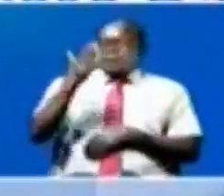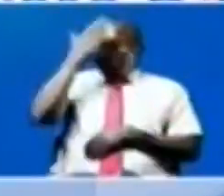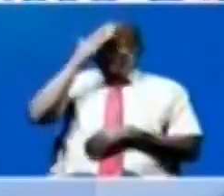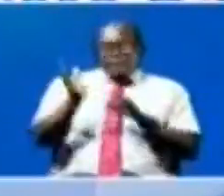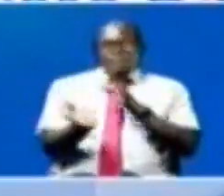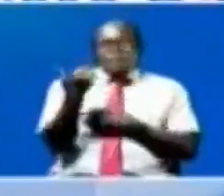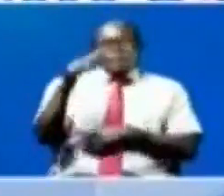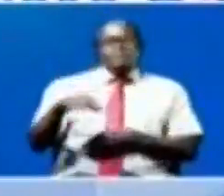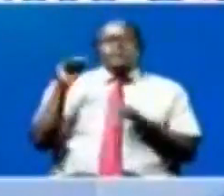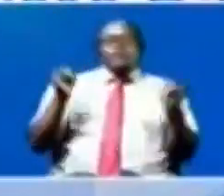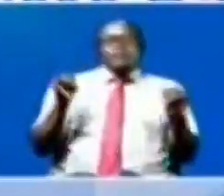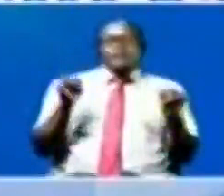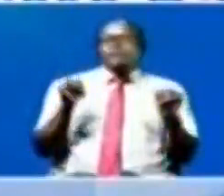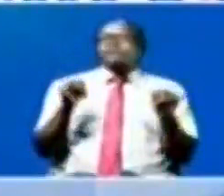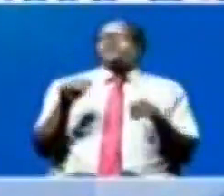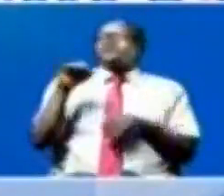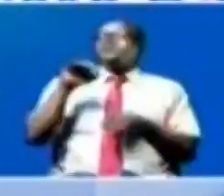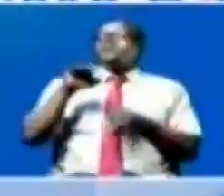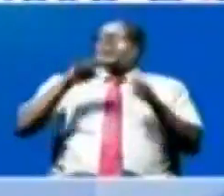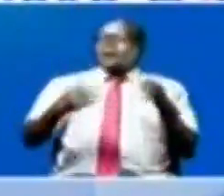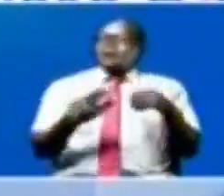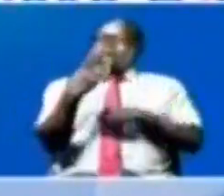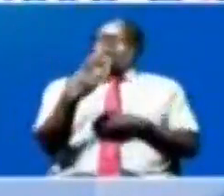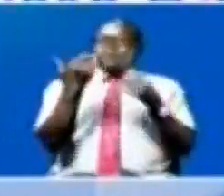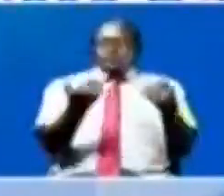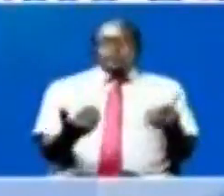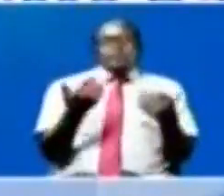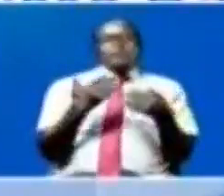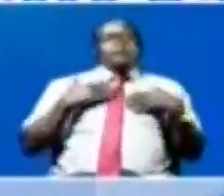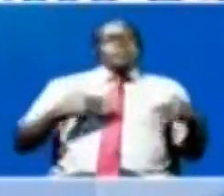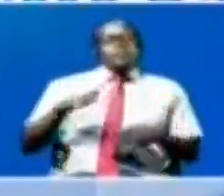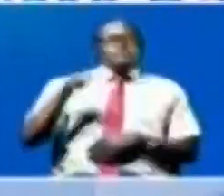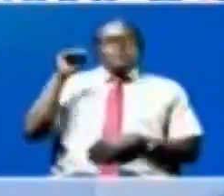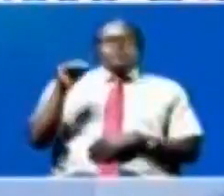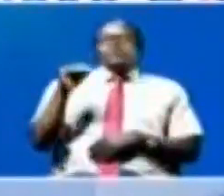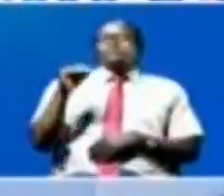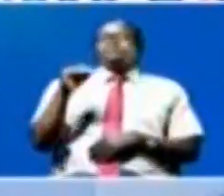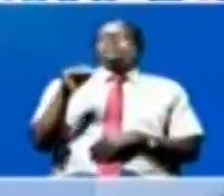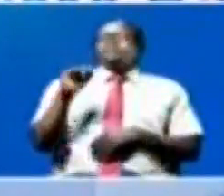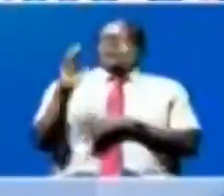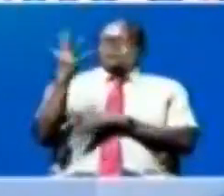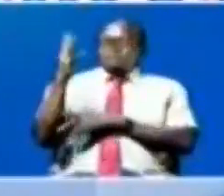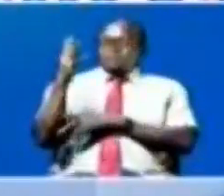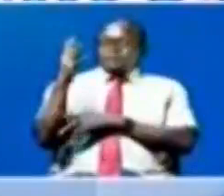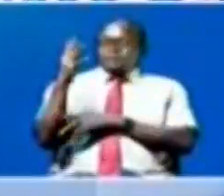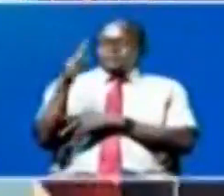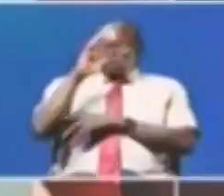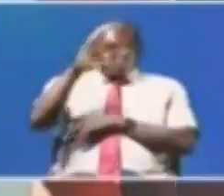woke up to news that the body of the class 4 pupil was discovered at a forest on Sunday evening. George Maringa